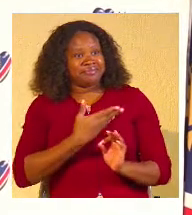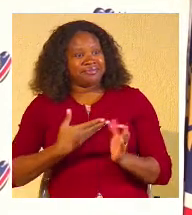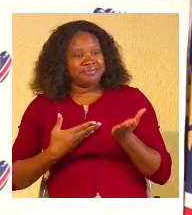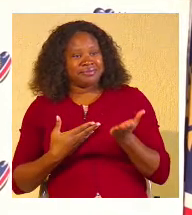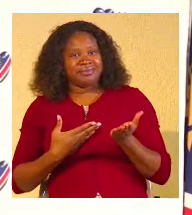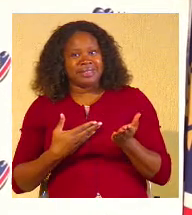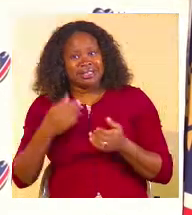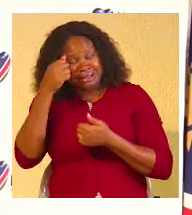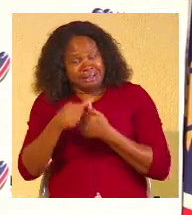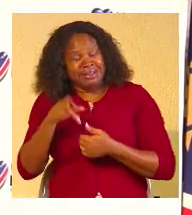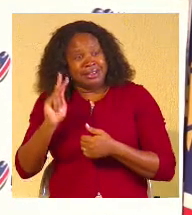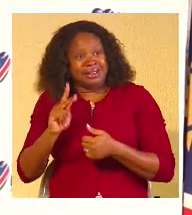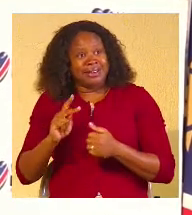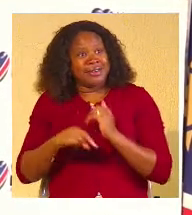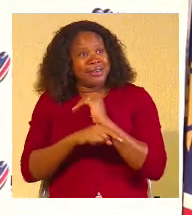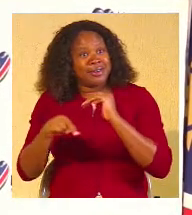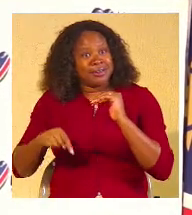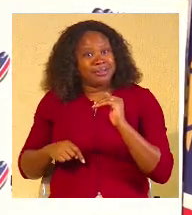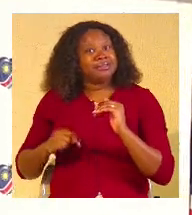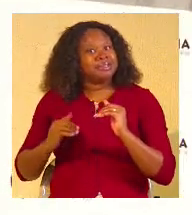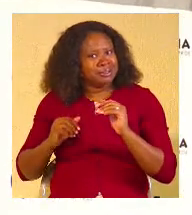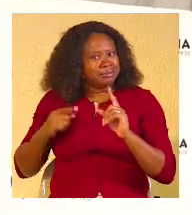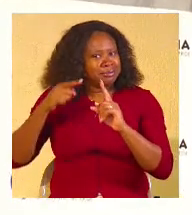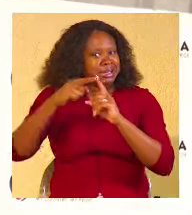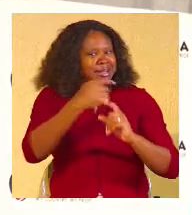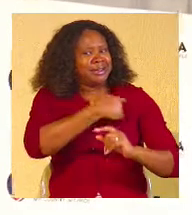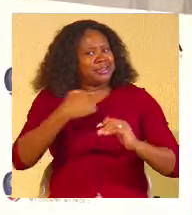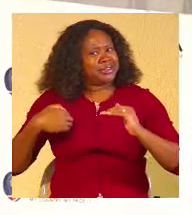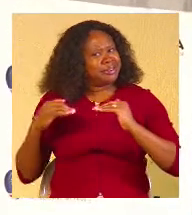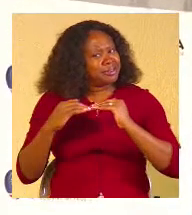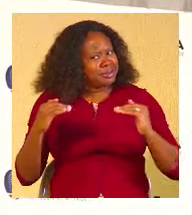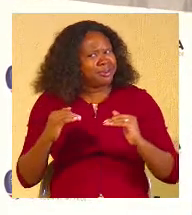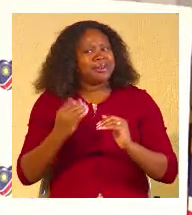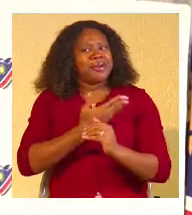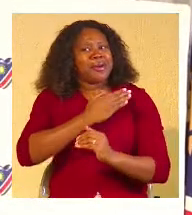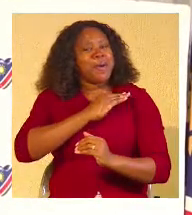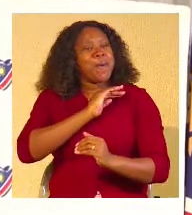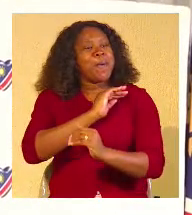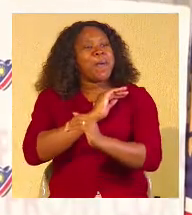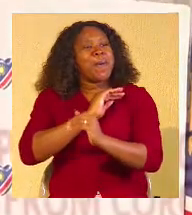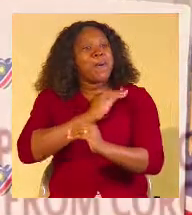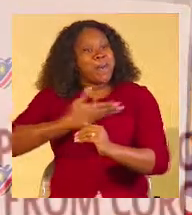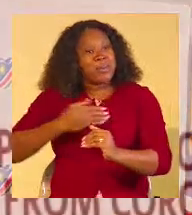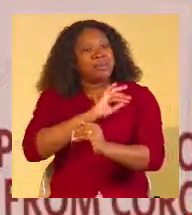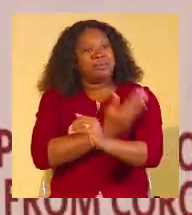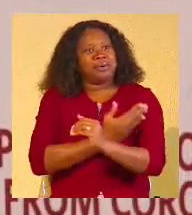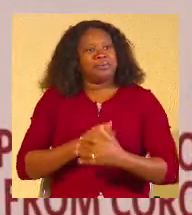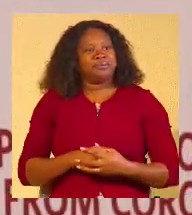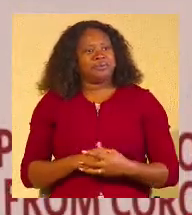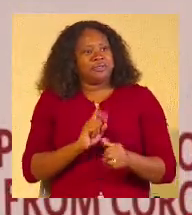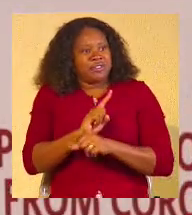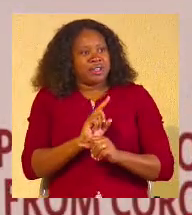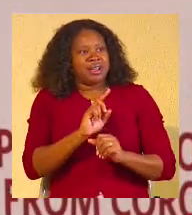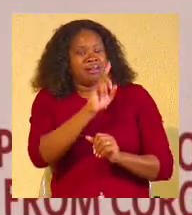it's reminding us again that the country is moving towards gender equality and women empowerment. I would first perhaps ask the